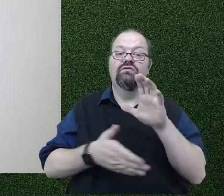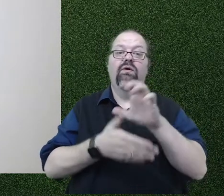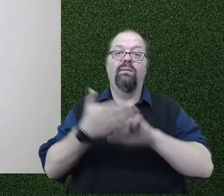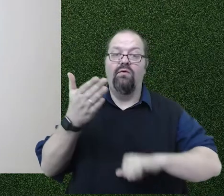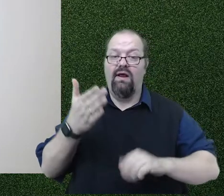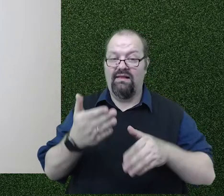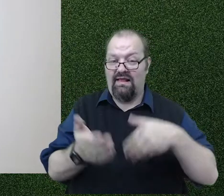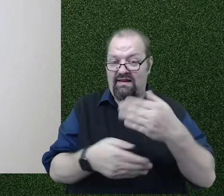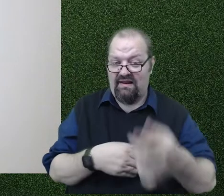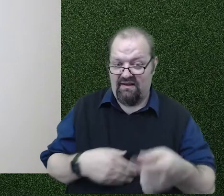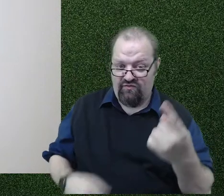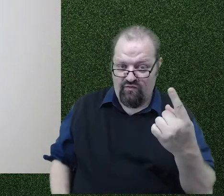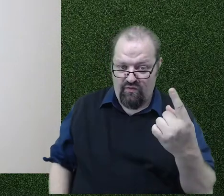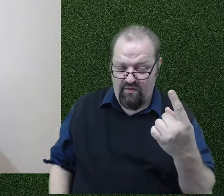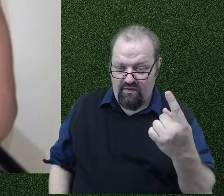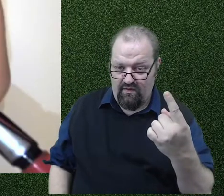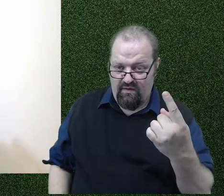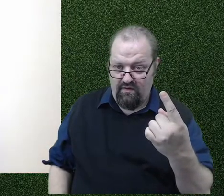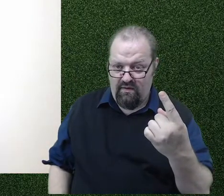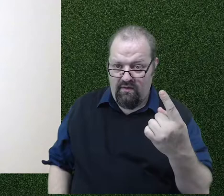one.